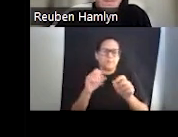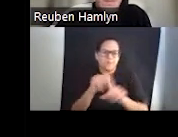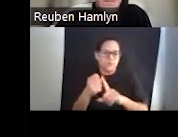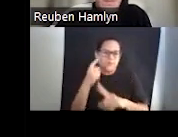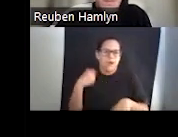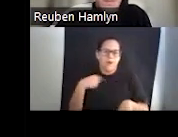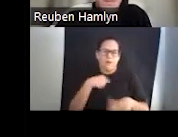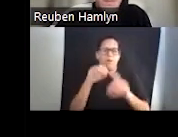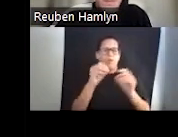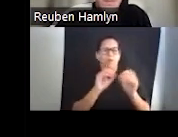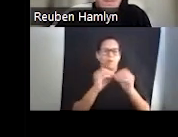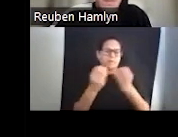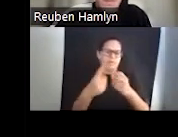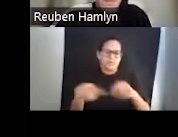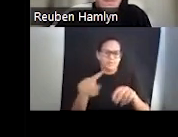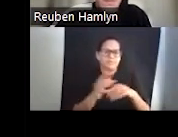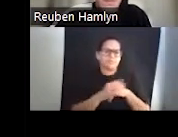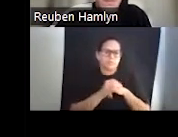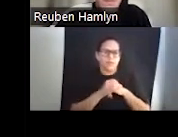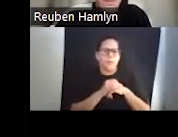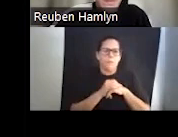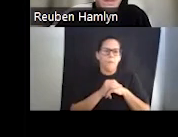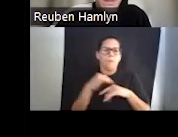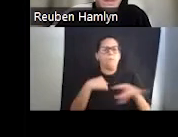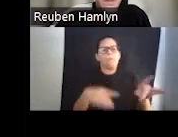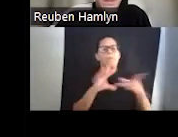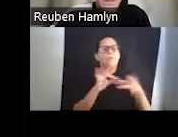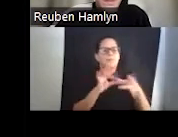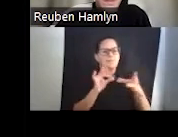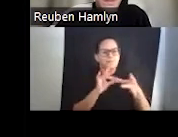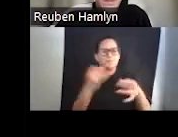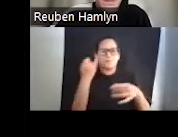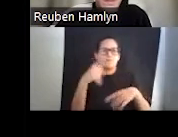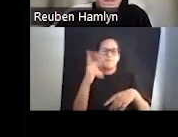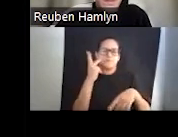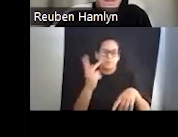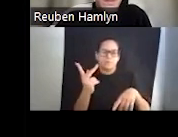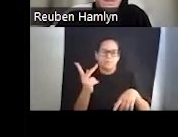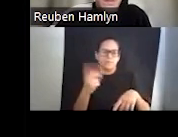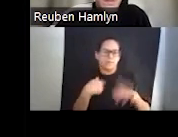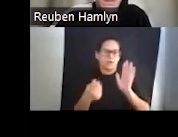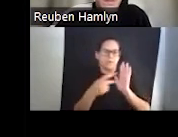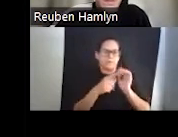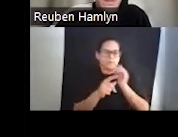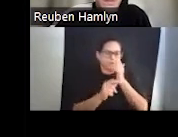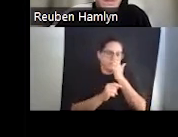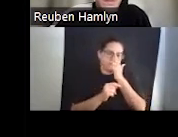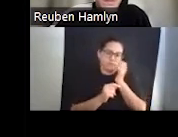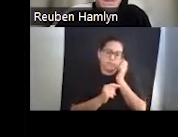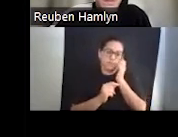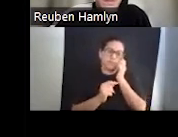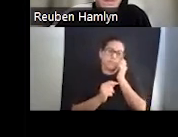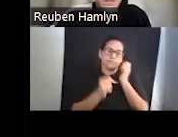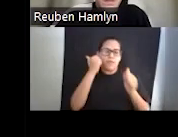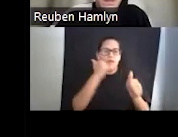operates. So I've been mentioning that if you have seen, let me go back for a second, every